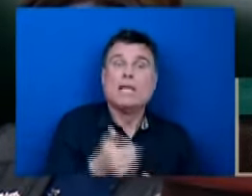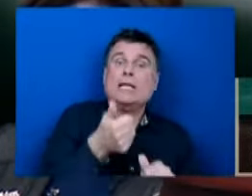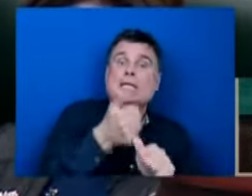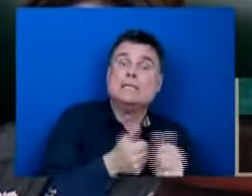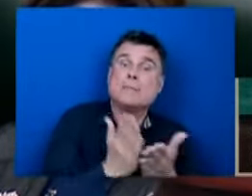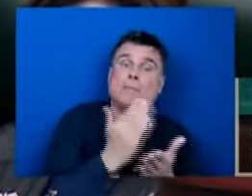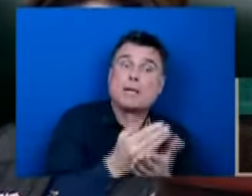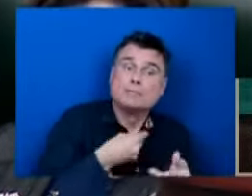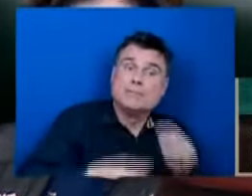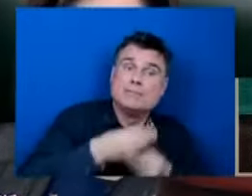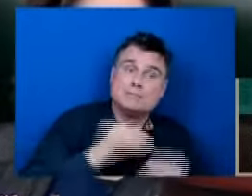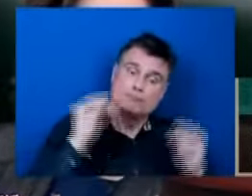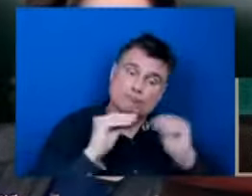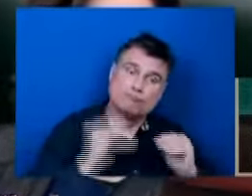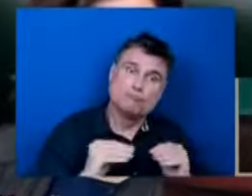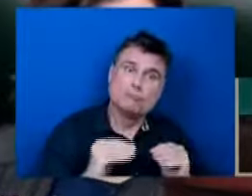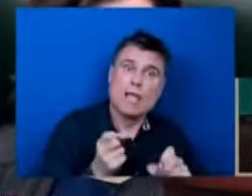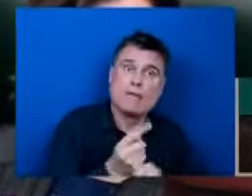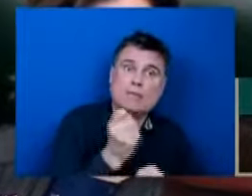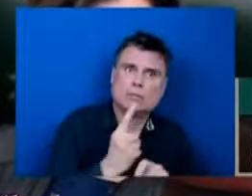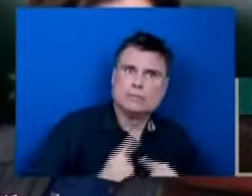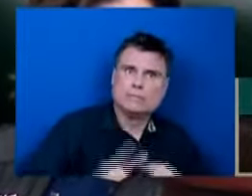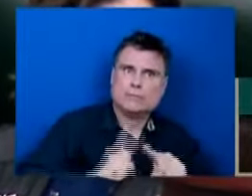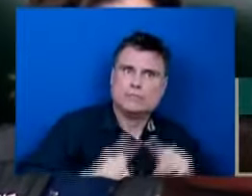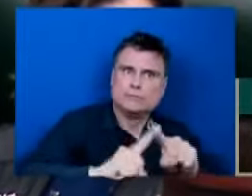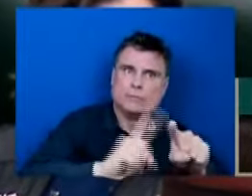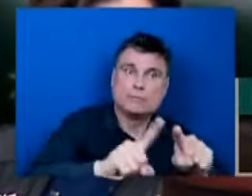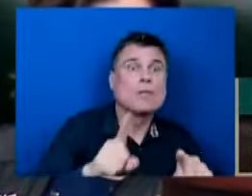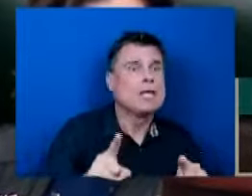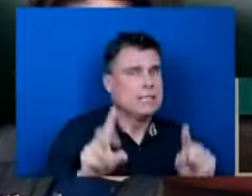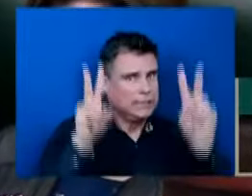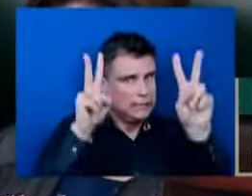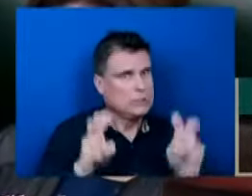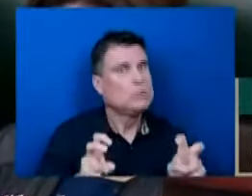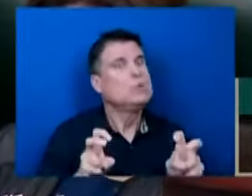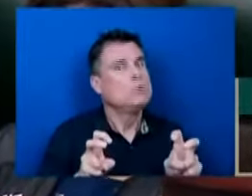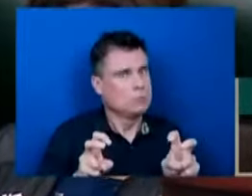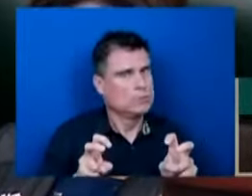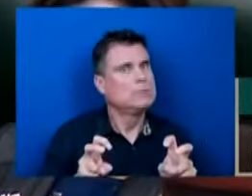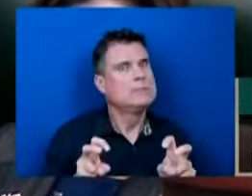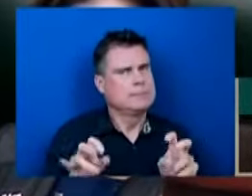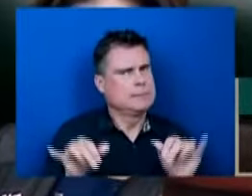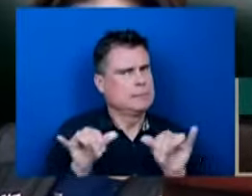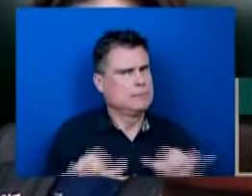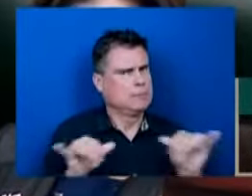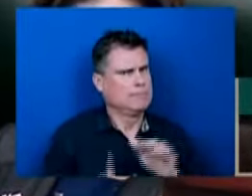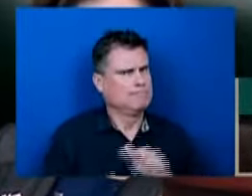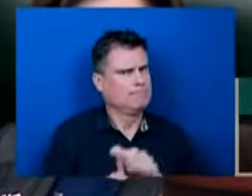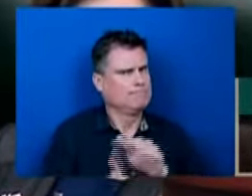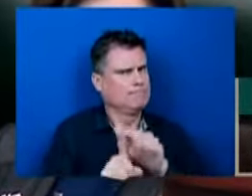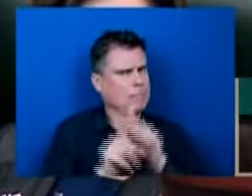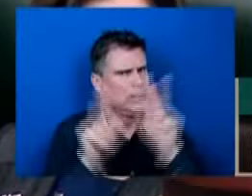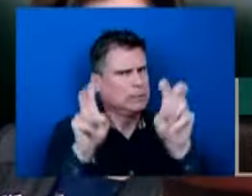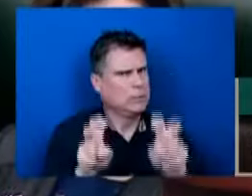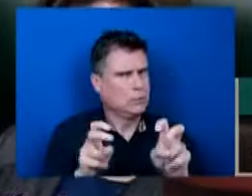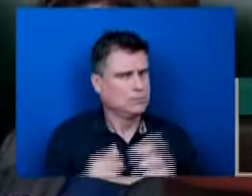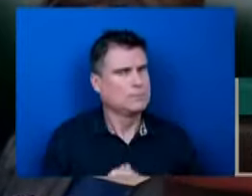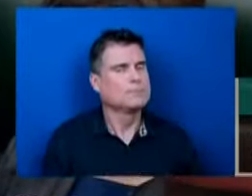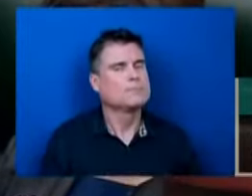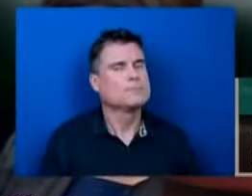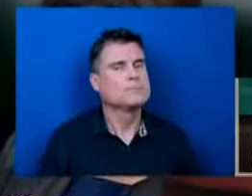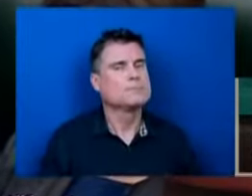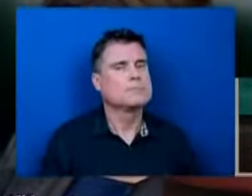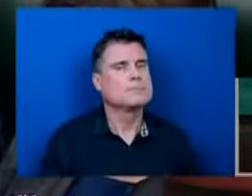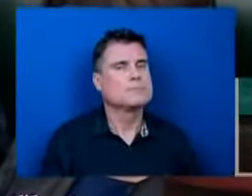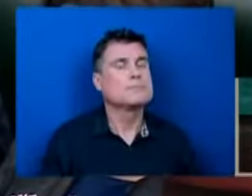themes in all have remained steadfastly unchanged. We remain relentless in our focus to position our province